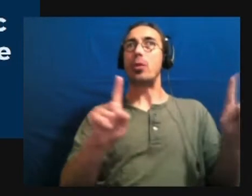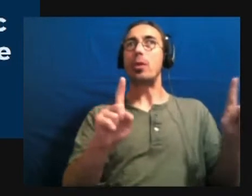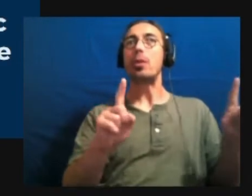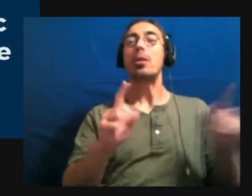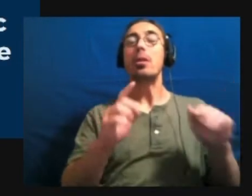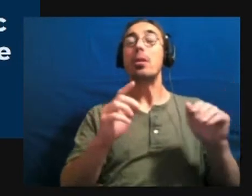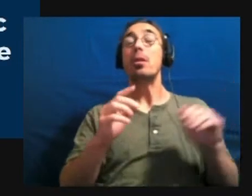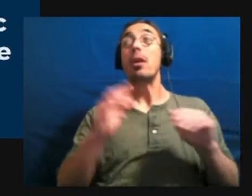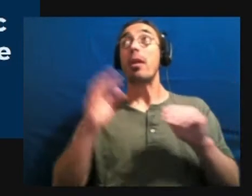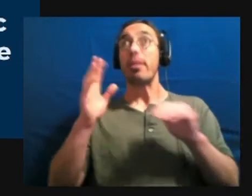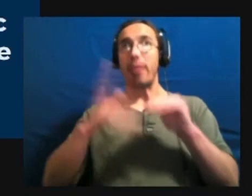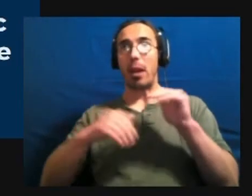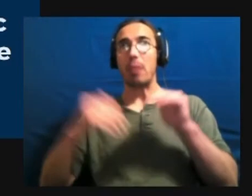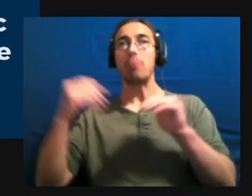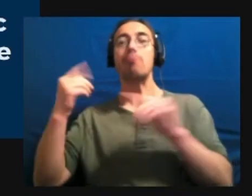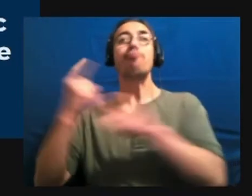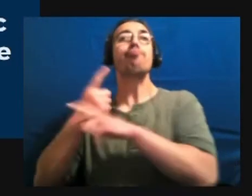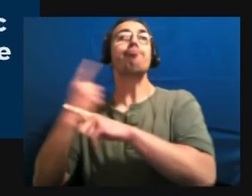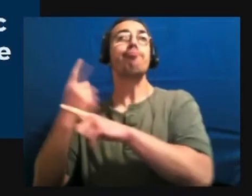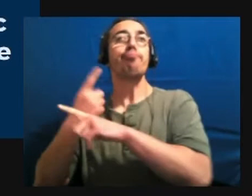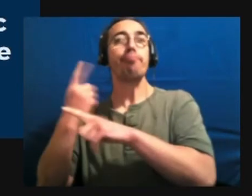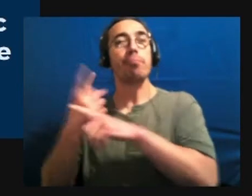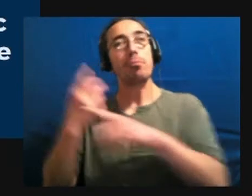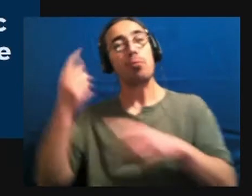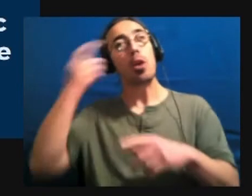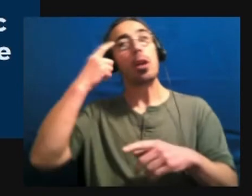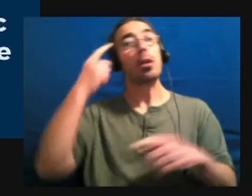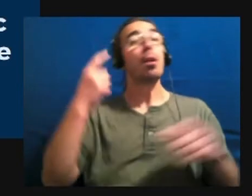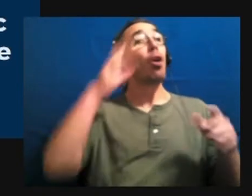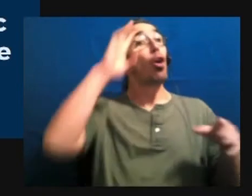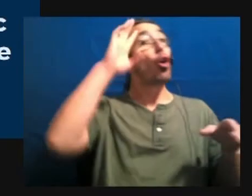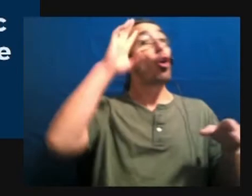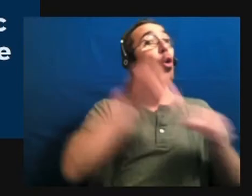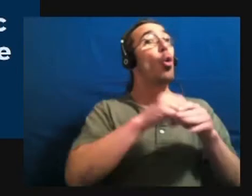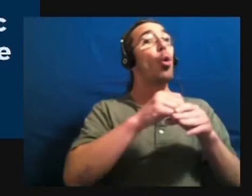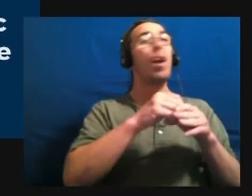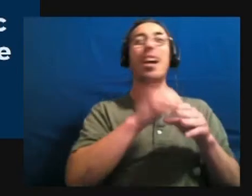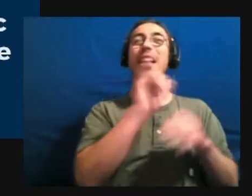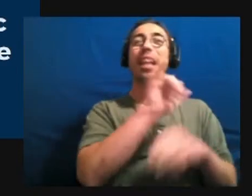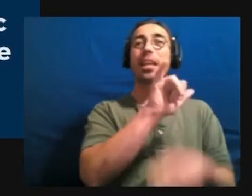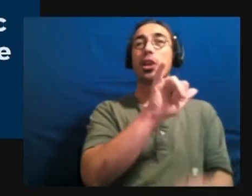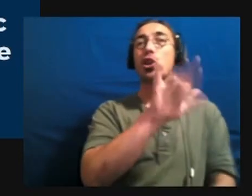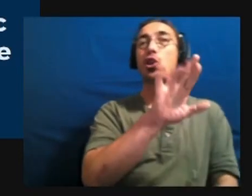non-autistics. So you might have an autistic brain that's like a yurt,